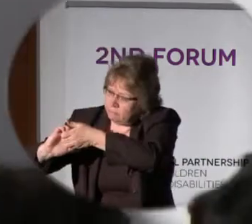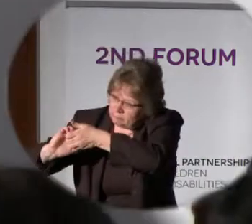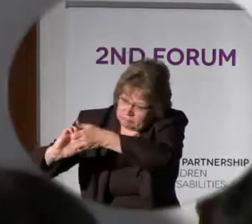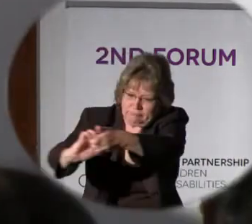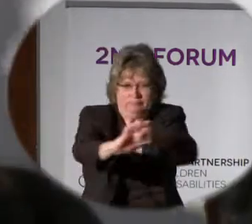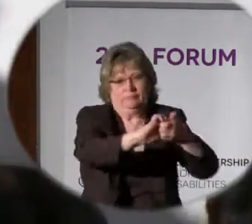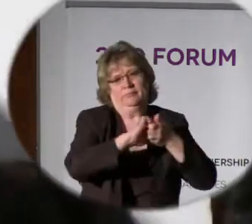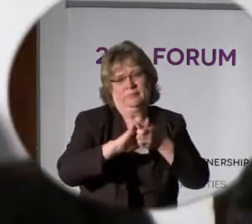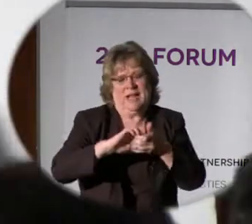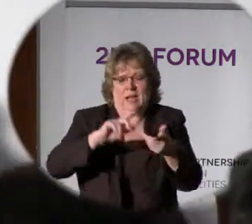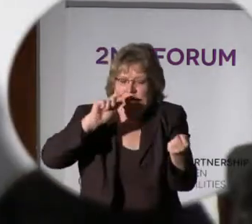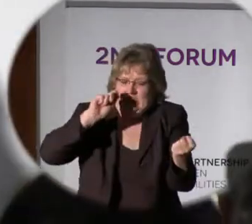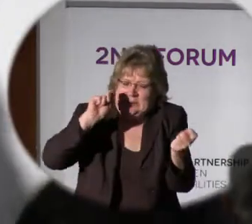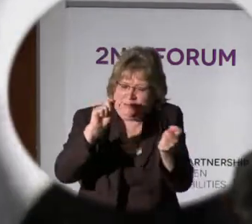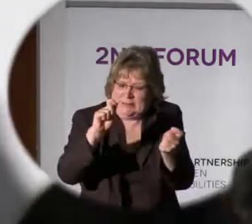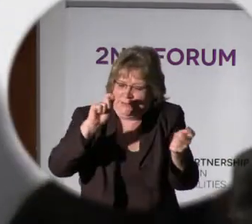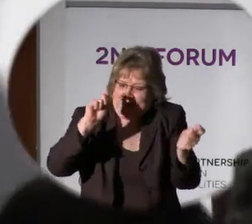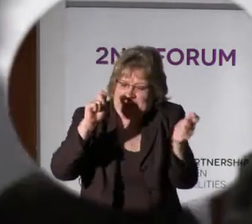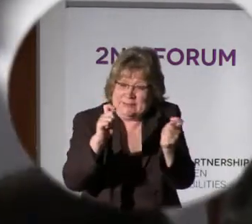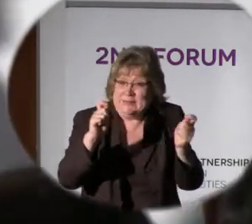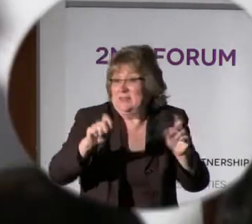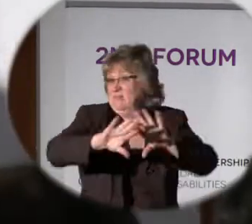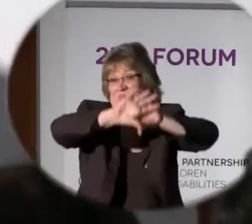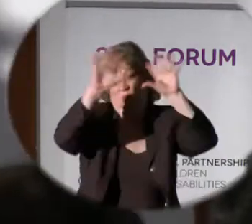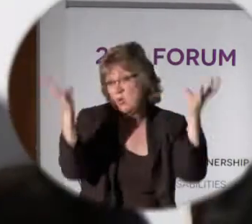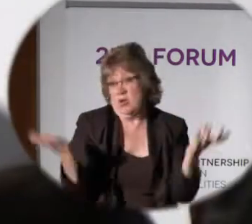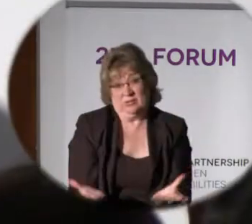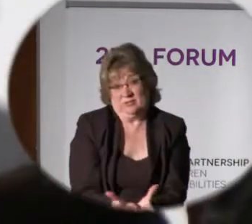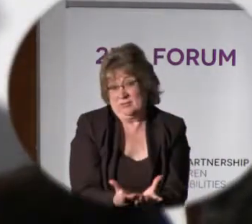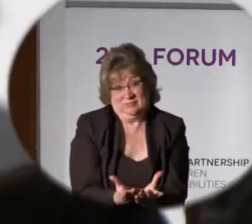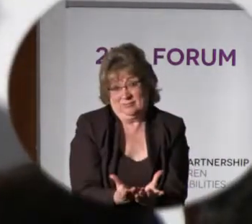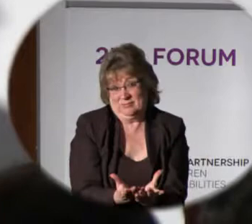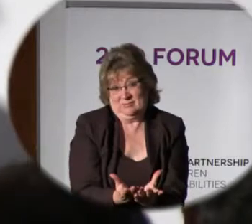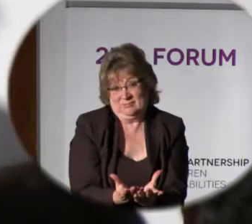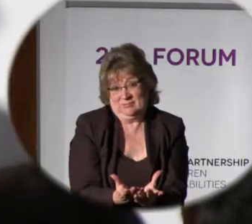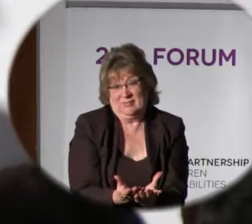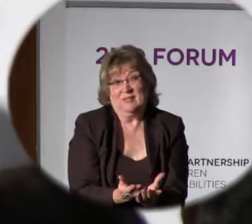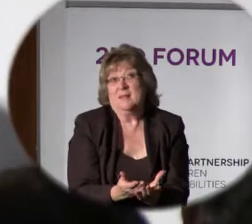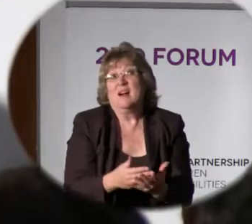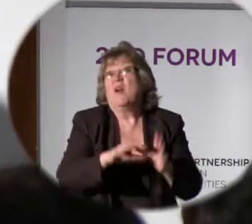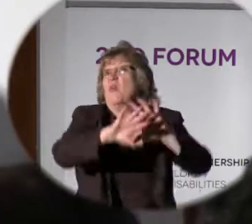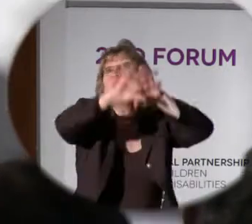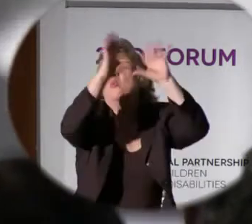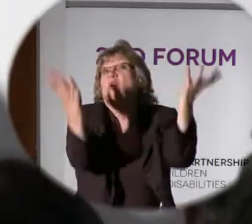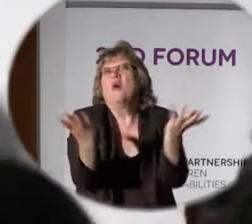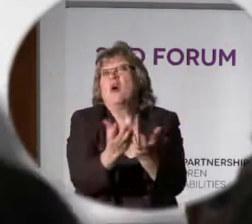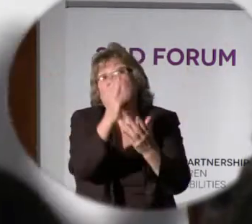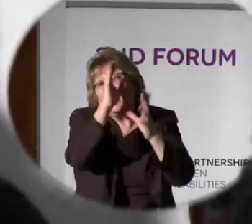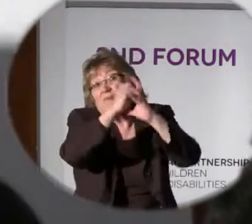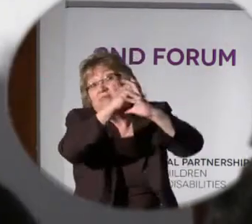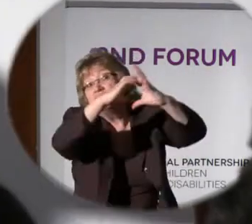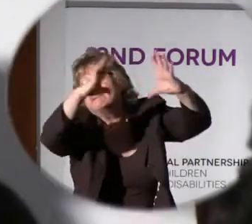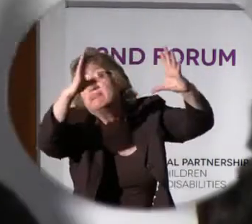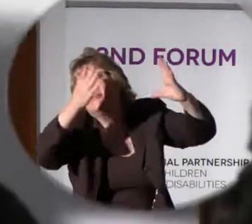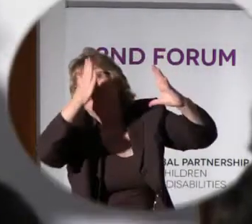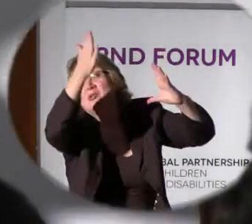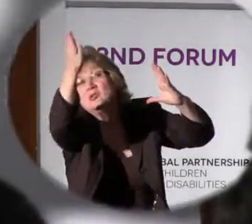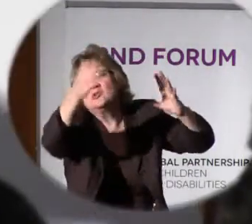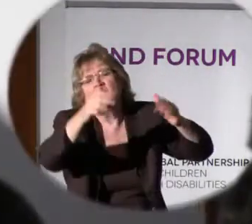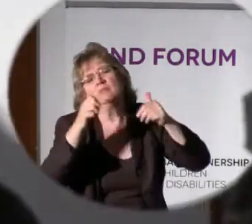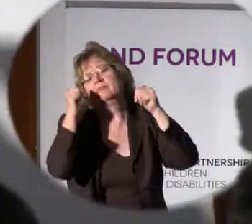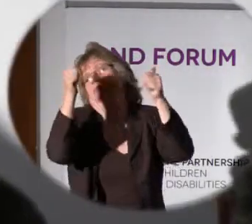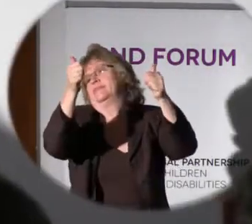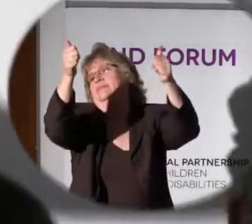are contributing to really build a better world for all in the world. Thank